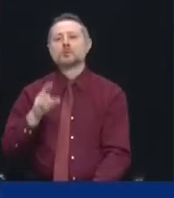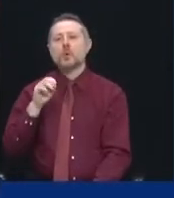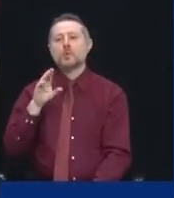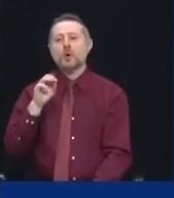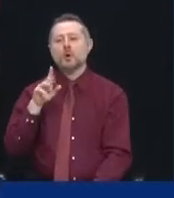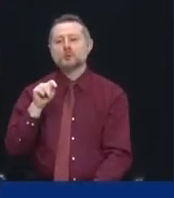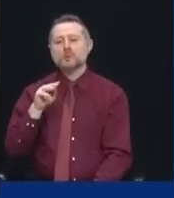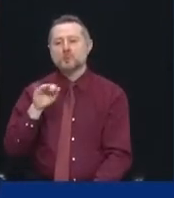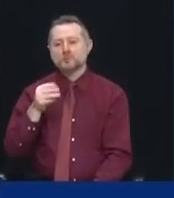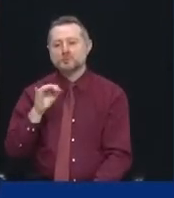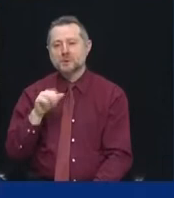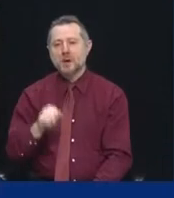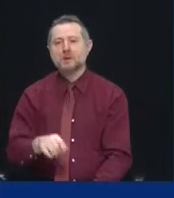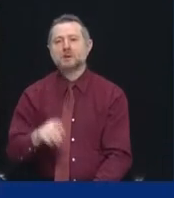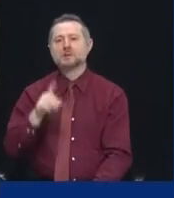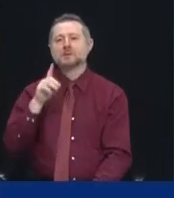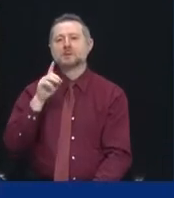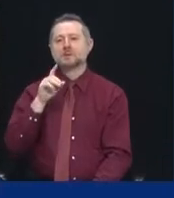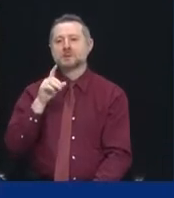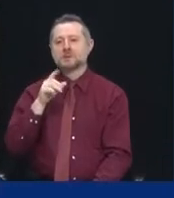Cummings.